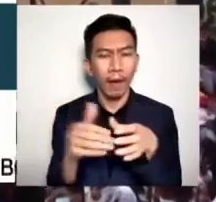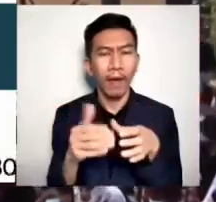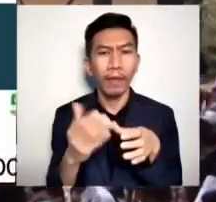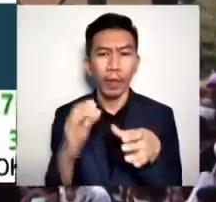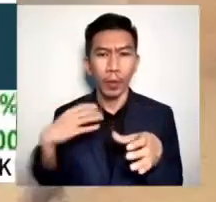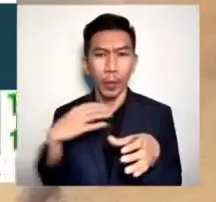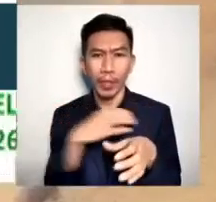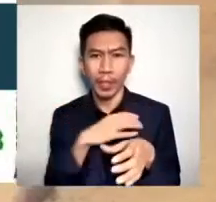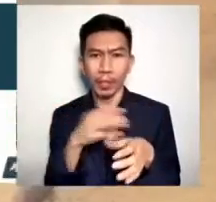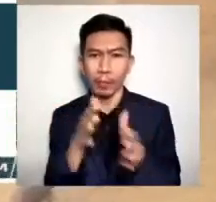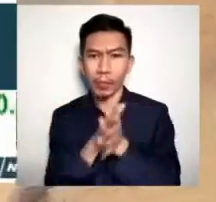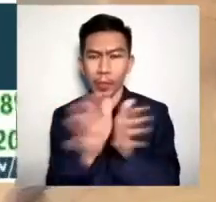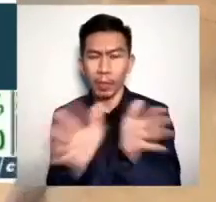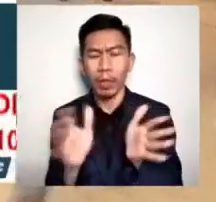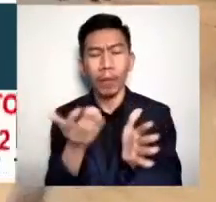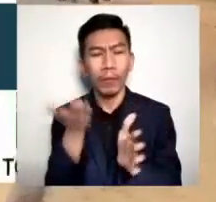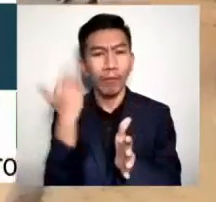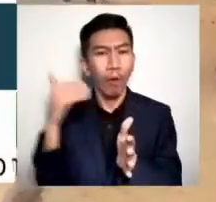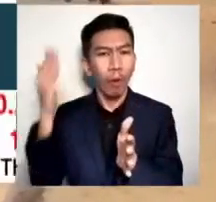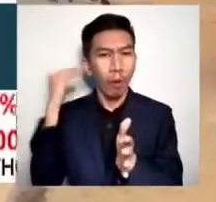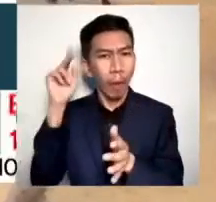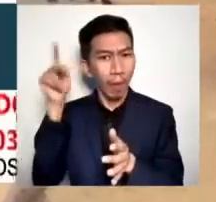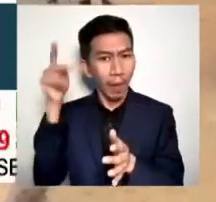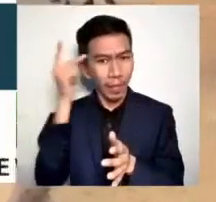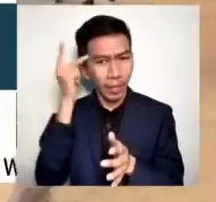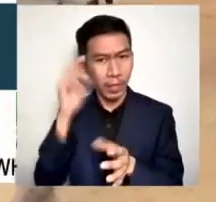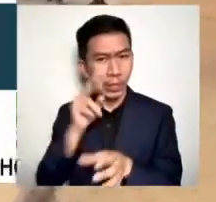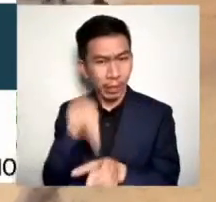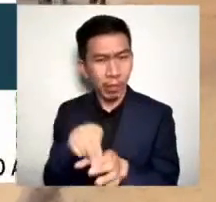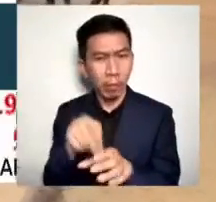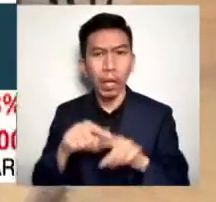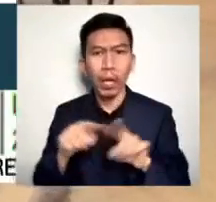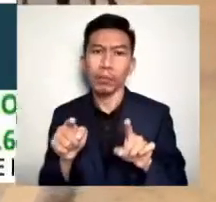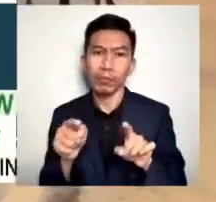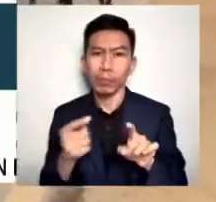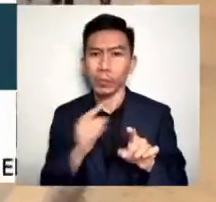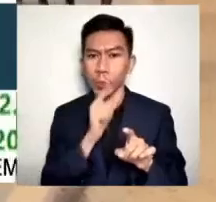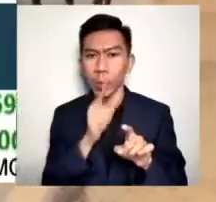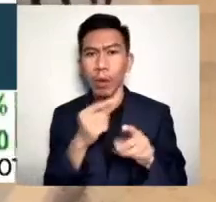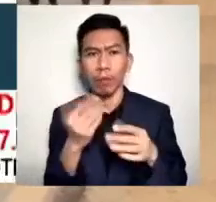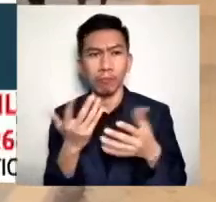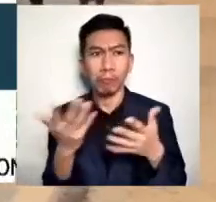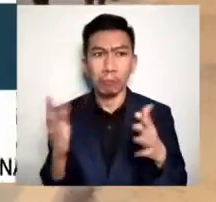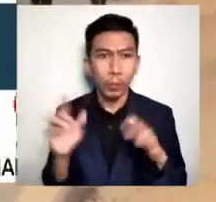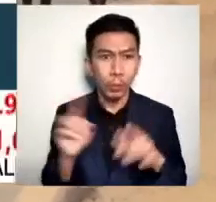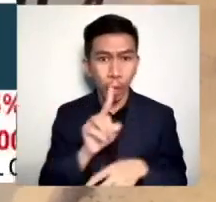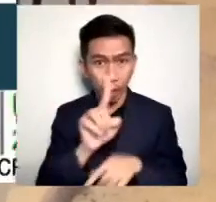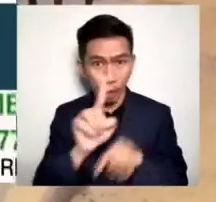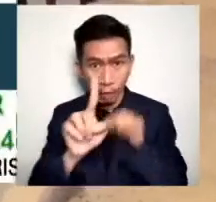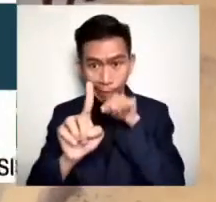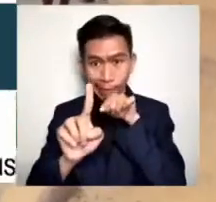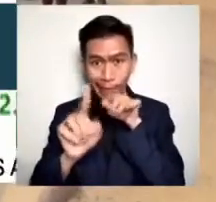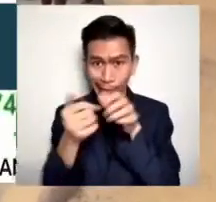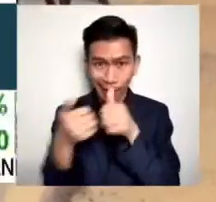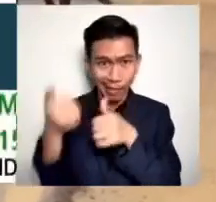consists of former politicians and unions. But other than that, really, there's no one face. And,